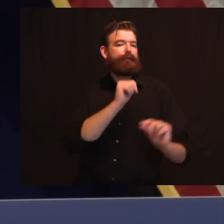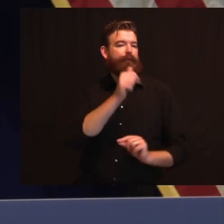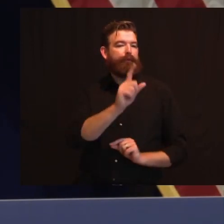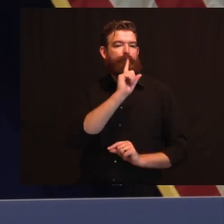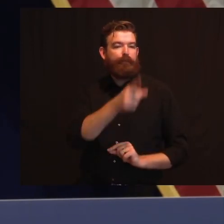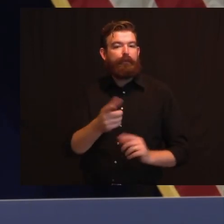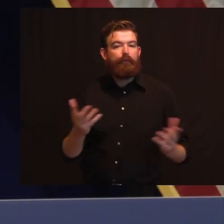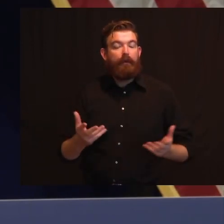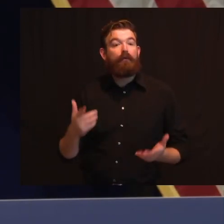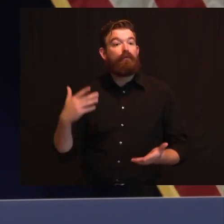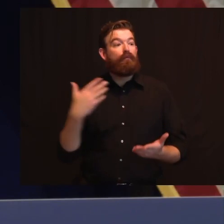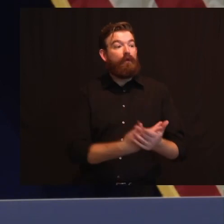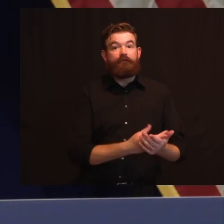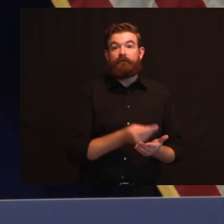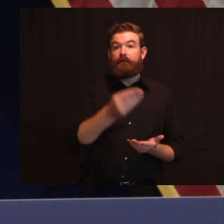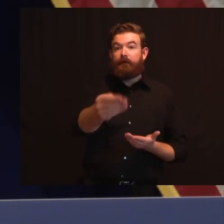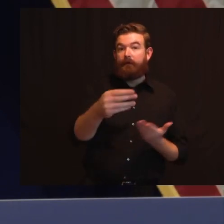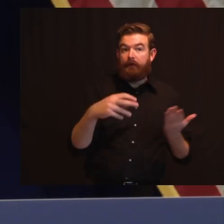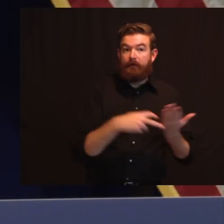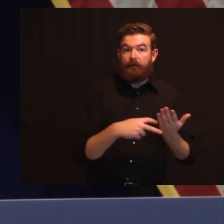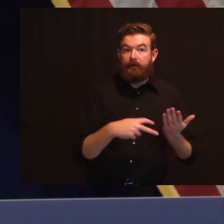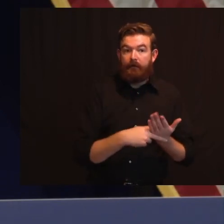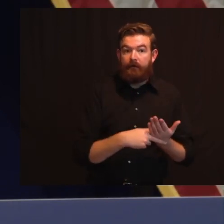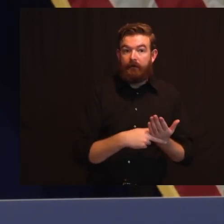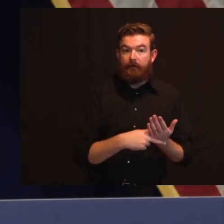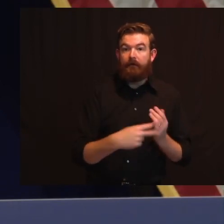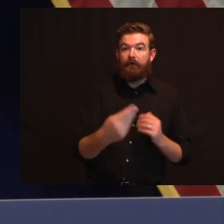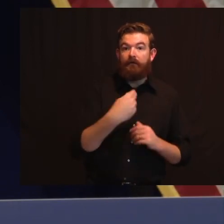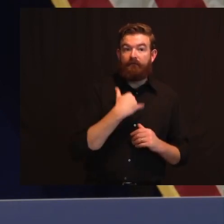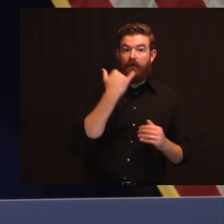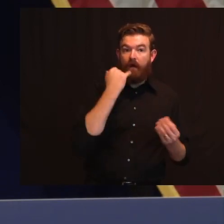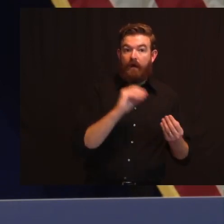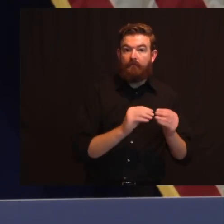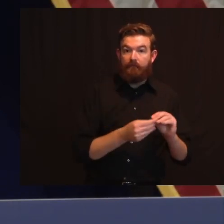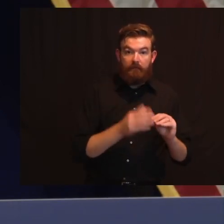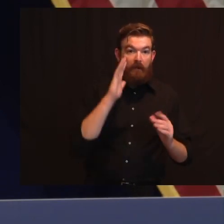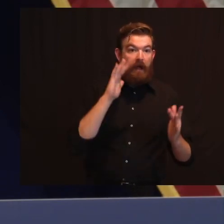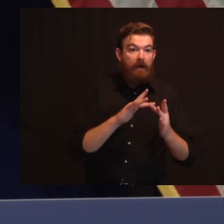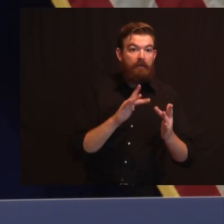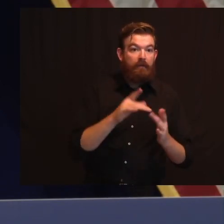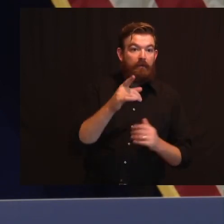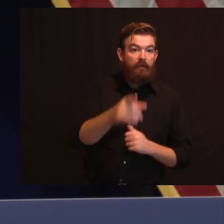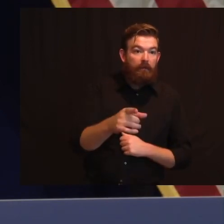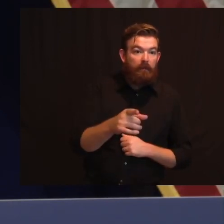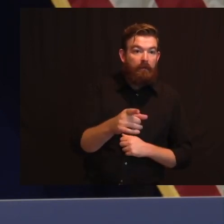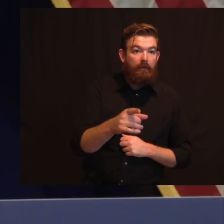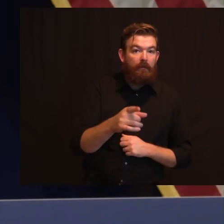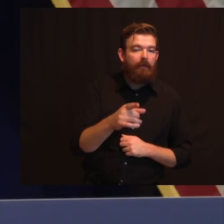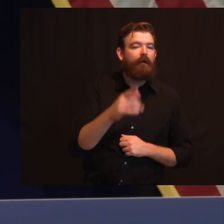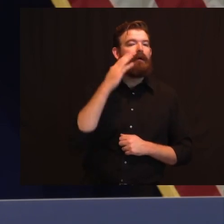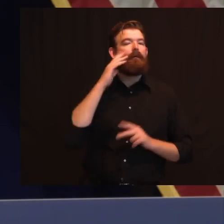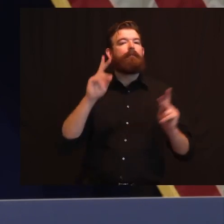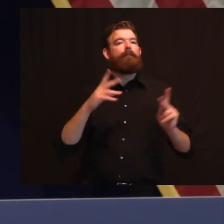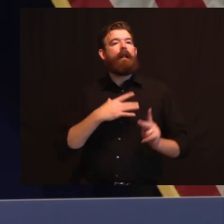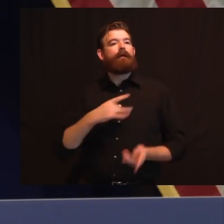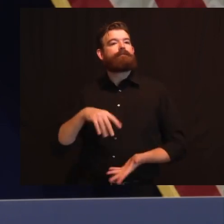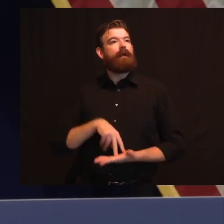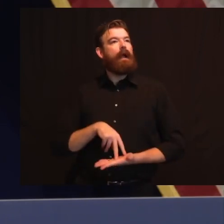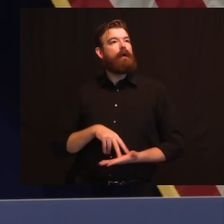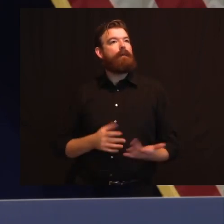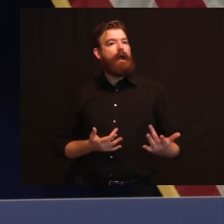be contacted when we're ready to serve you. I know there are people standing outside agencies. Sometimes it's people who have already been called